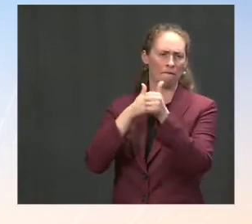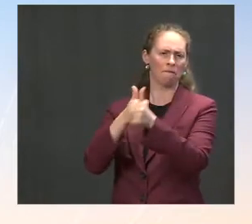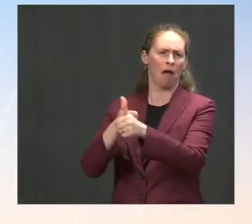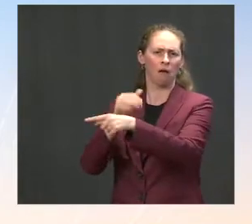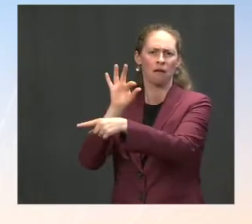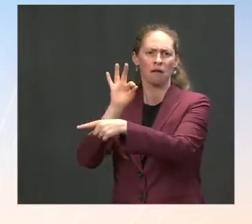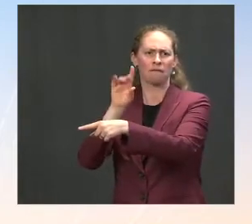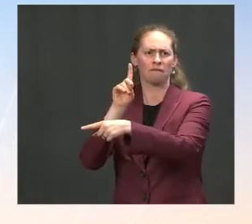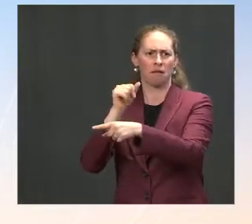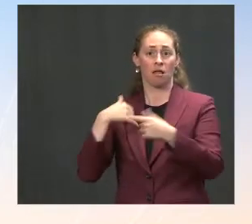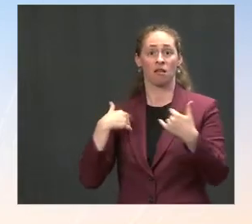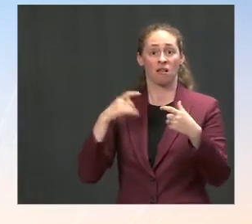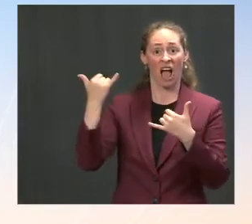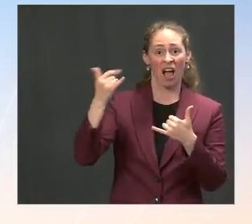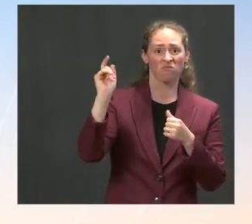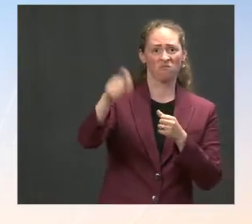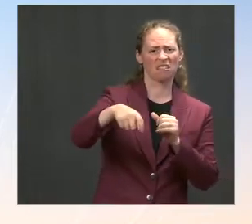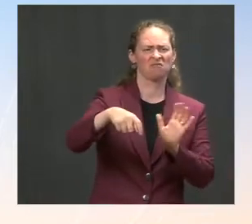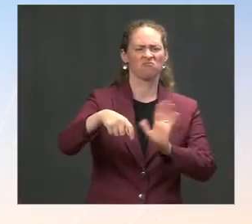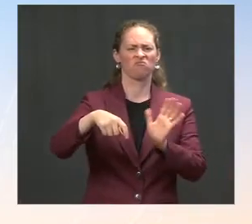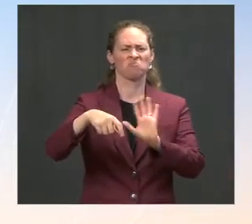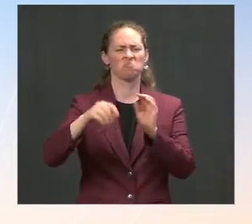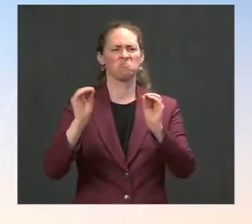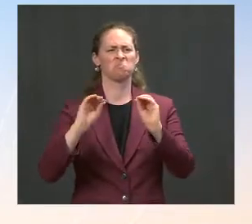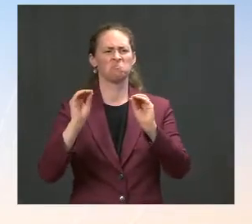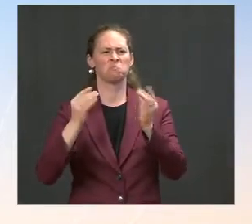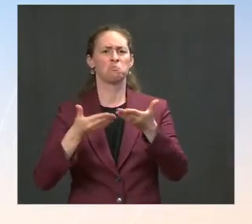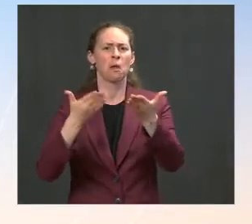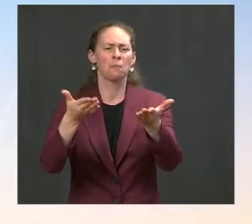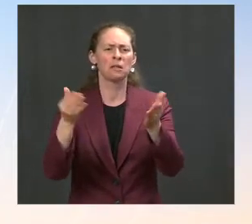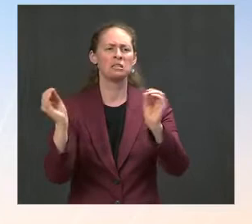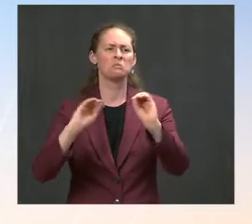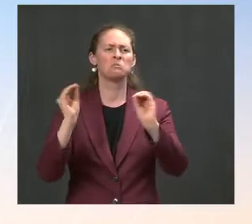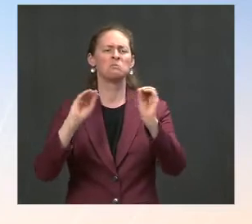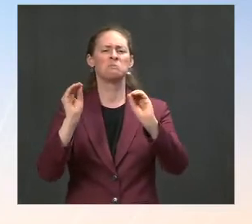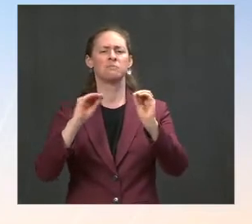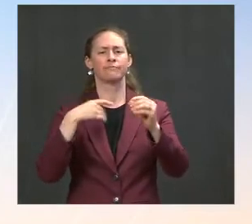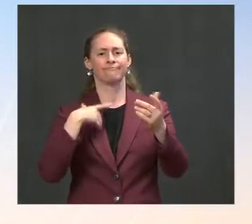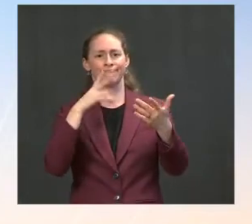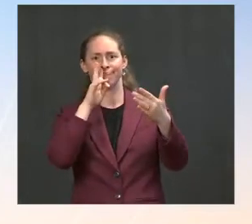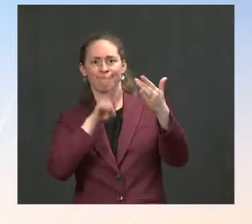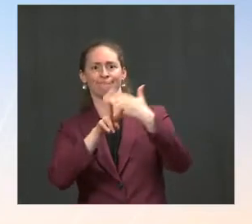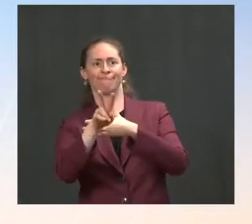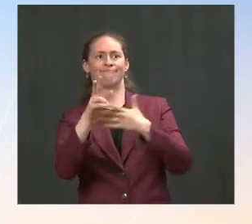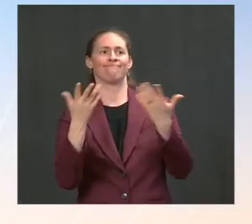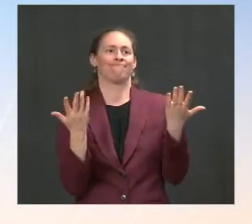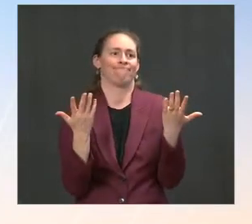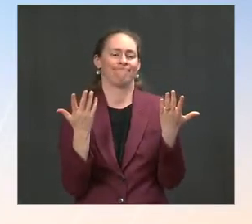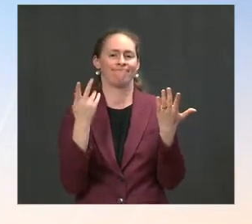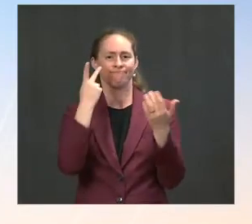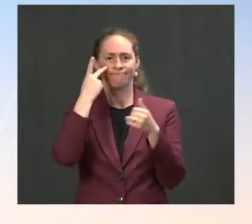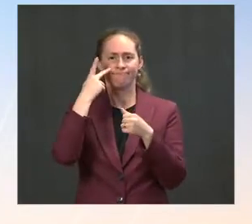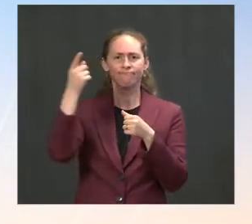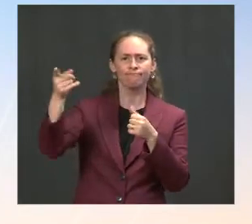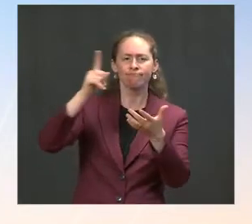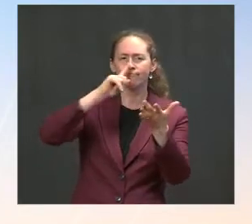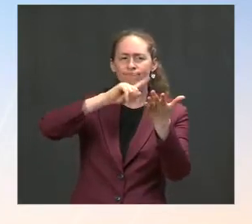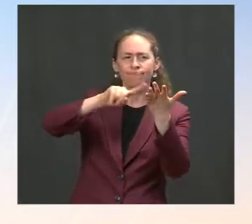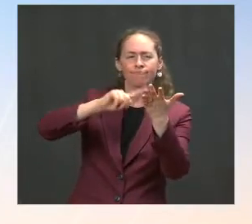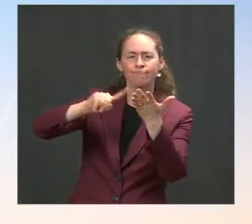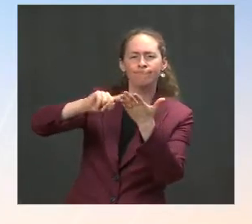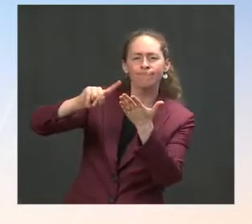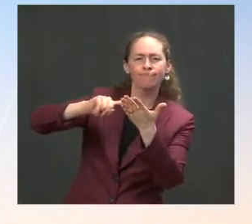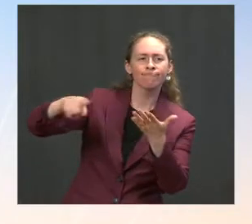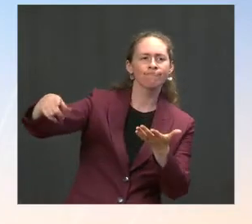that's currently made. We also don't know, we also can't predict what the outcome will be of research on kids under 12. We're certainly